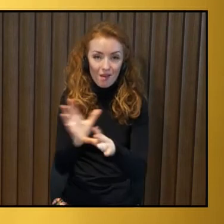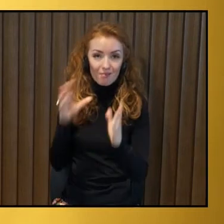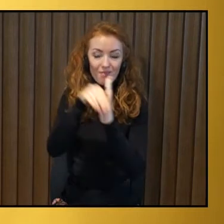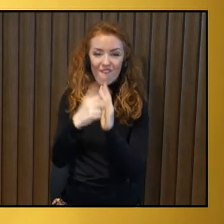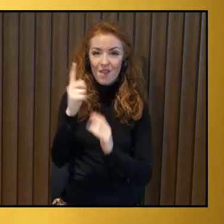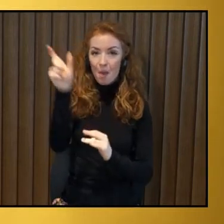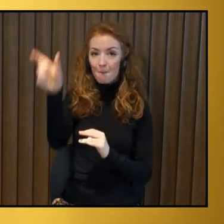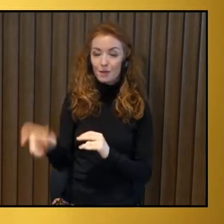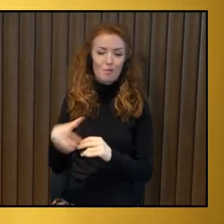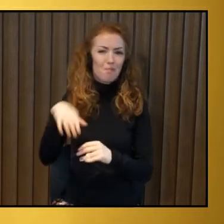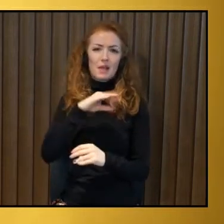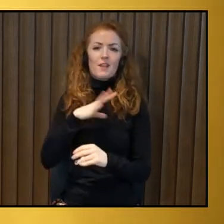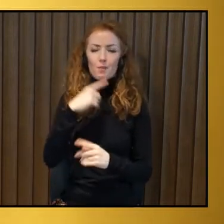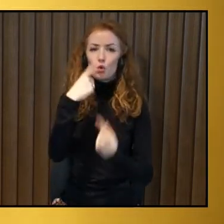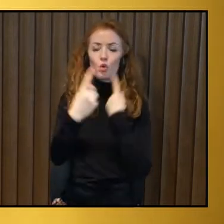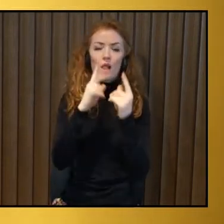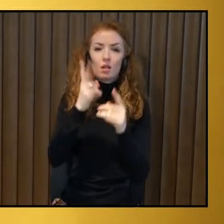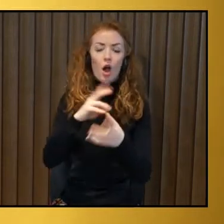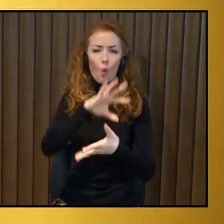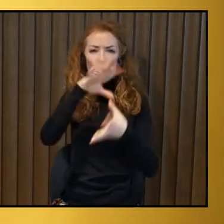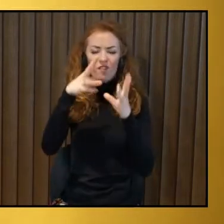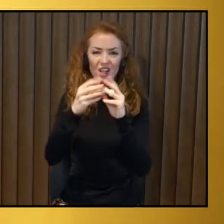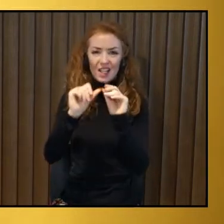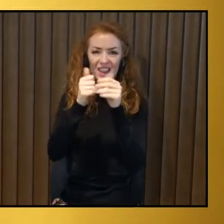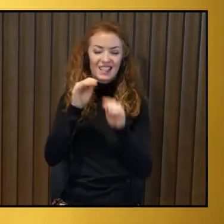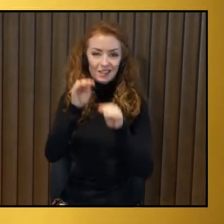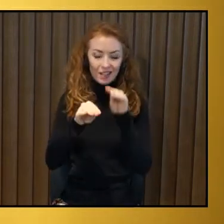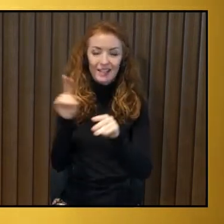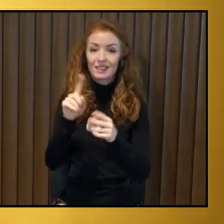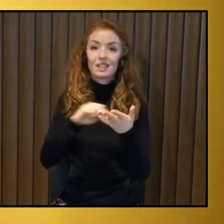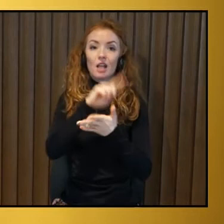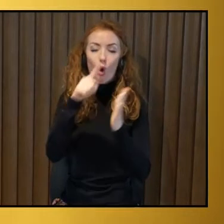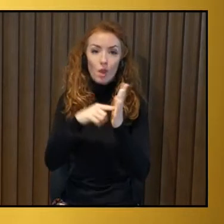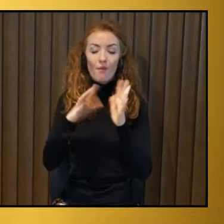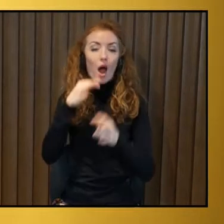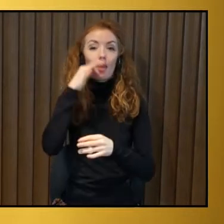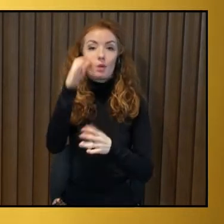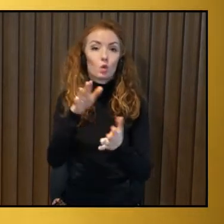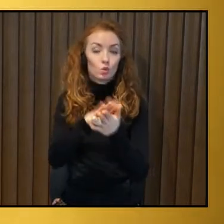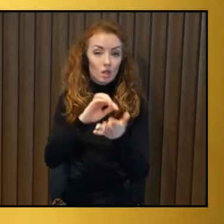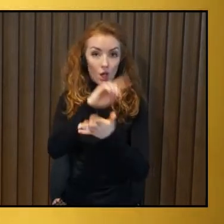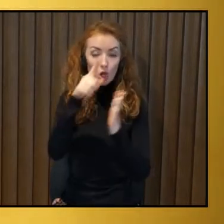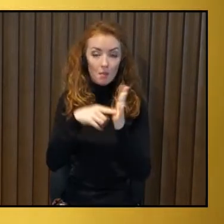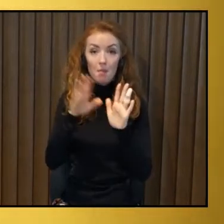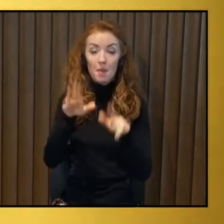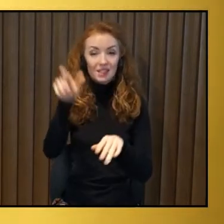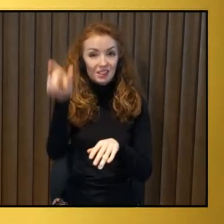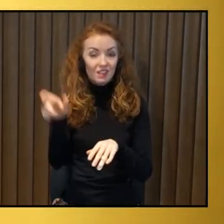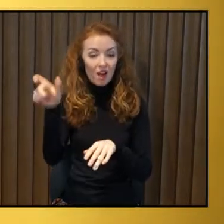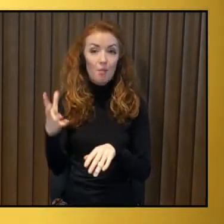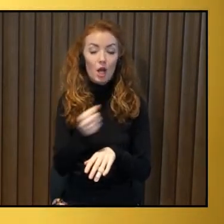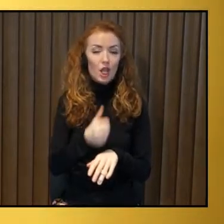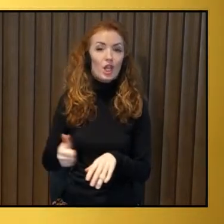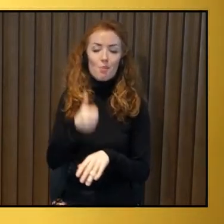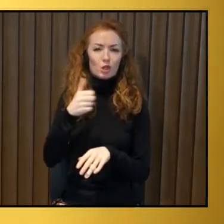issue. It's a human issue, but it's a human diversity issue. What one of my students always says, and I've stolen